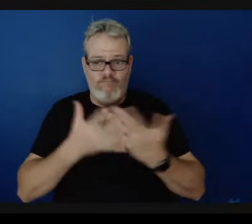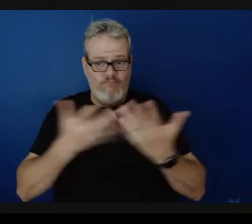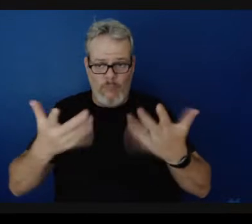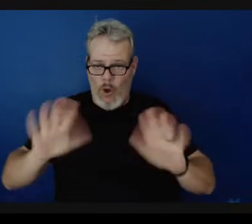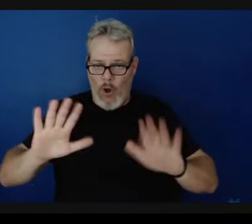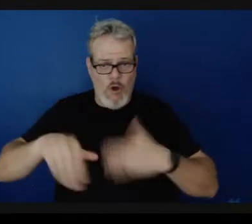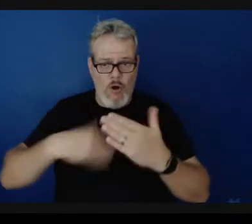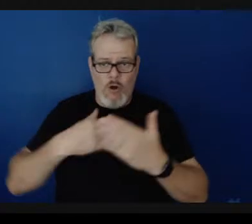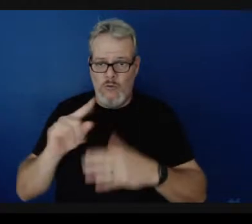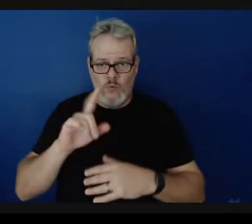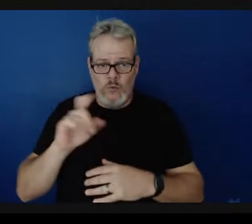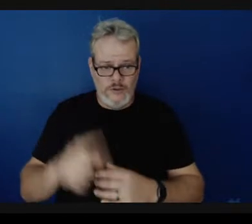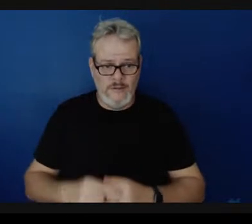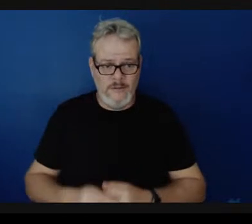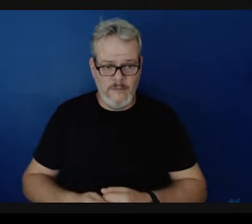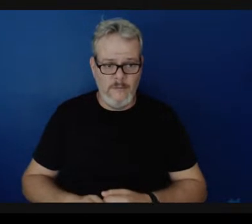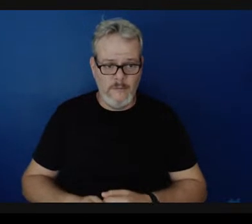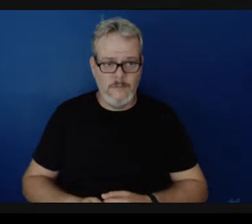And yeah,